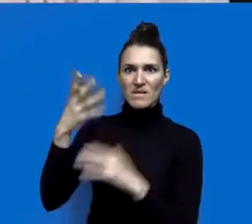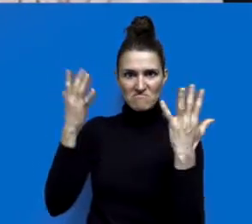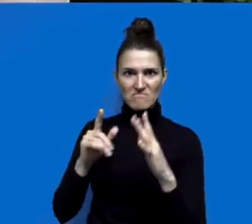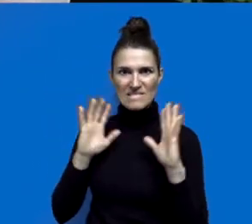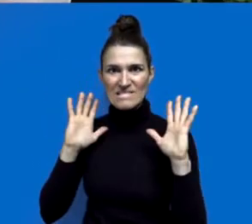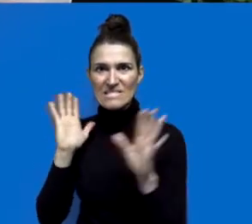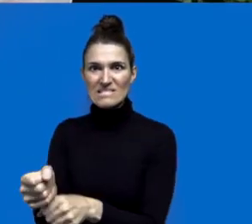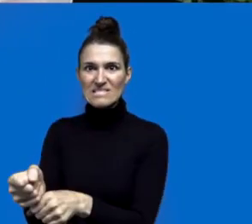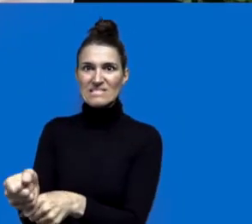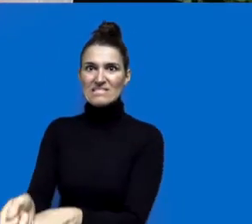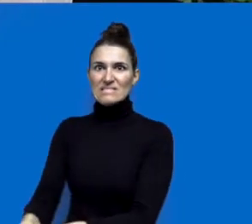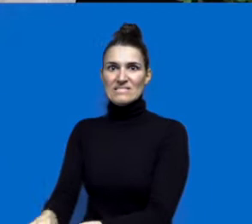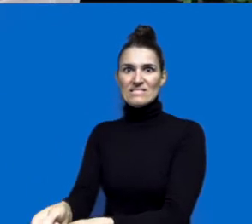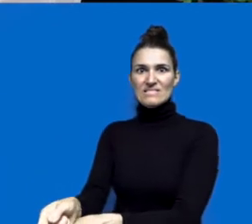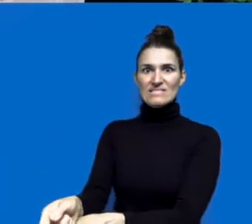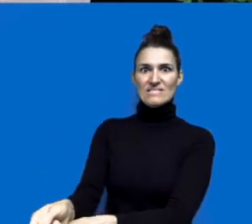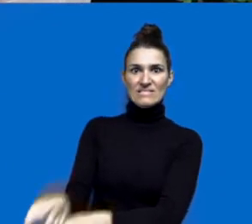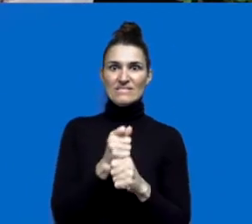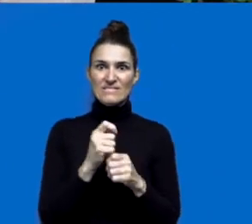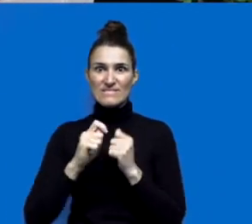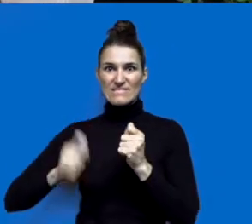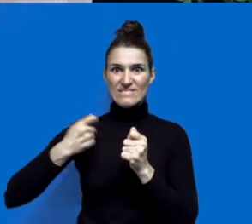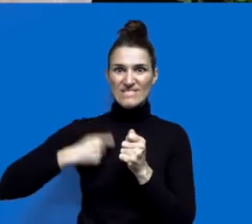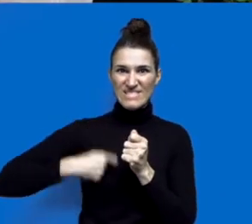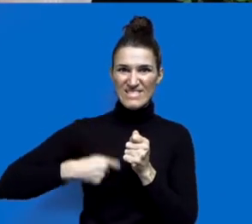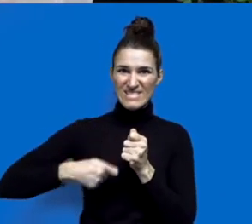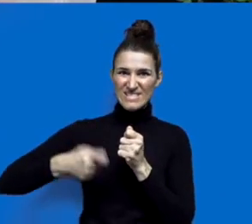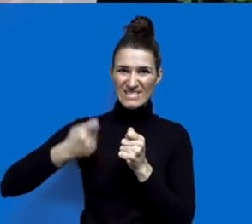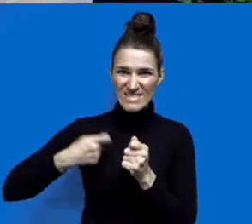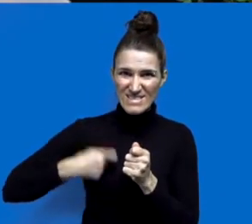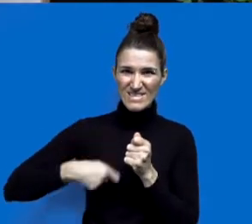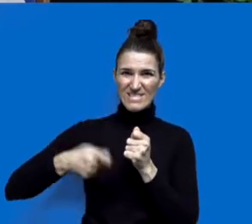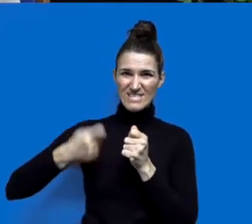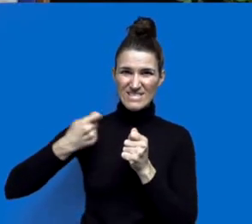What did she do? She reeled, and she reeled, and she reeled, and she reeled, and she